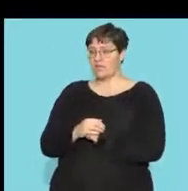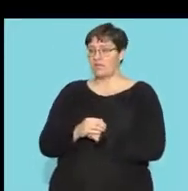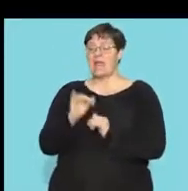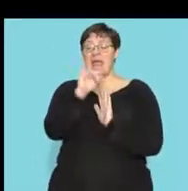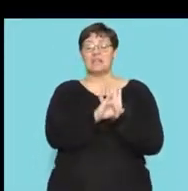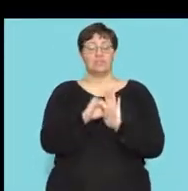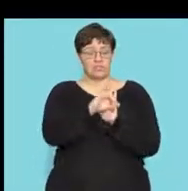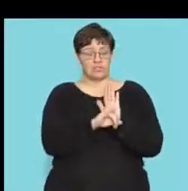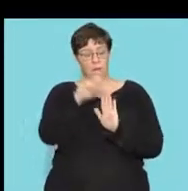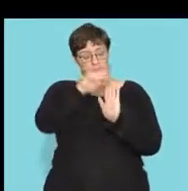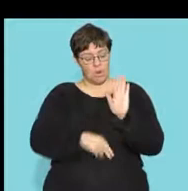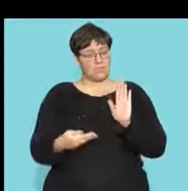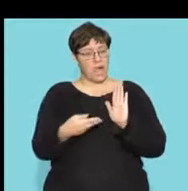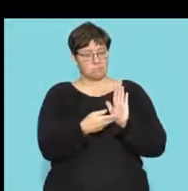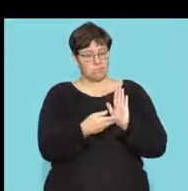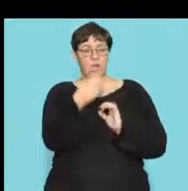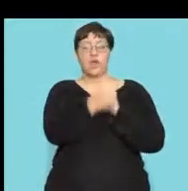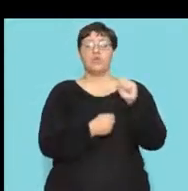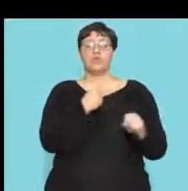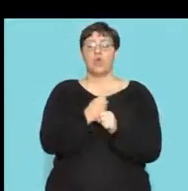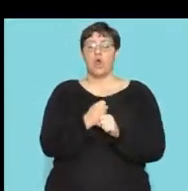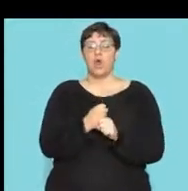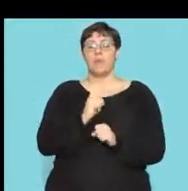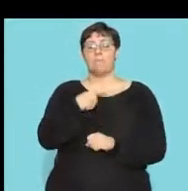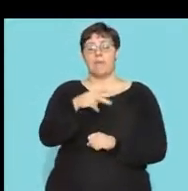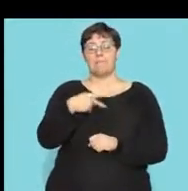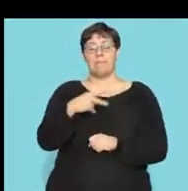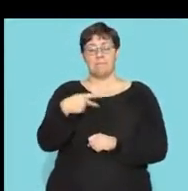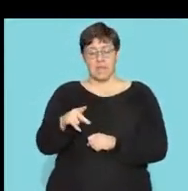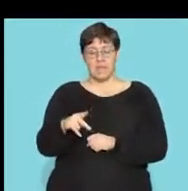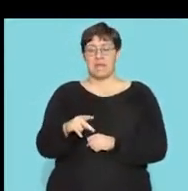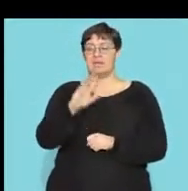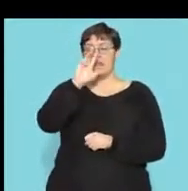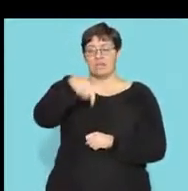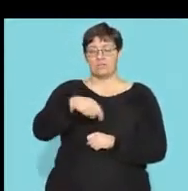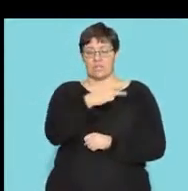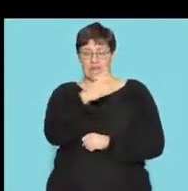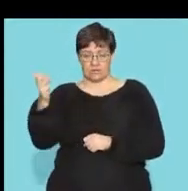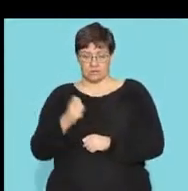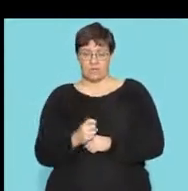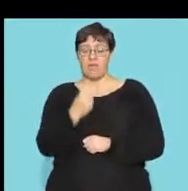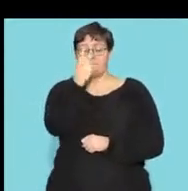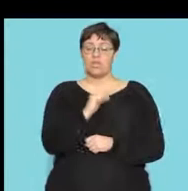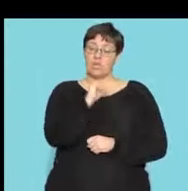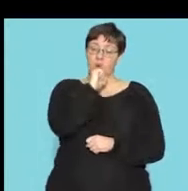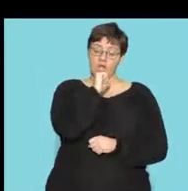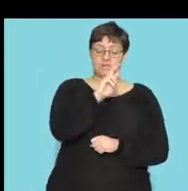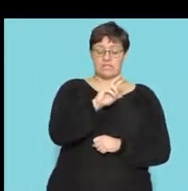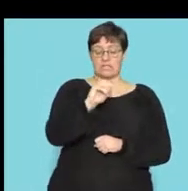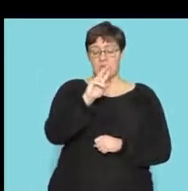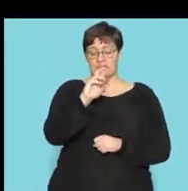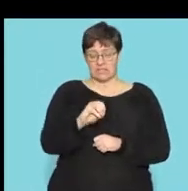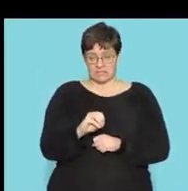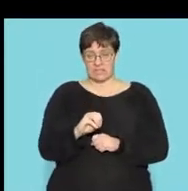a policy with a yearly premium of 9,900. It was paid on the 1st of August 2020 and expires